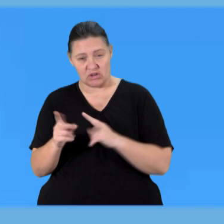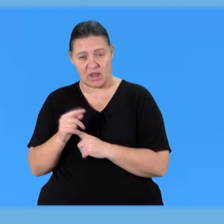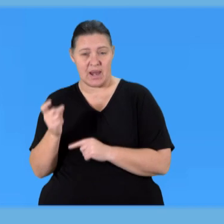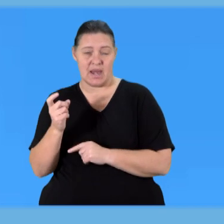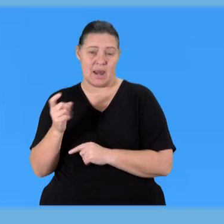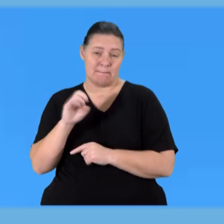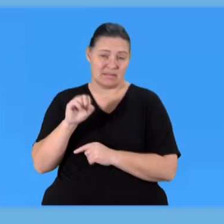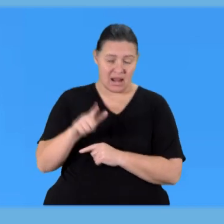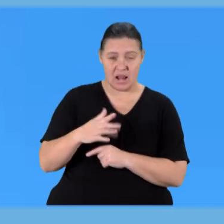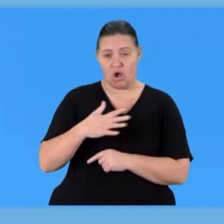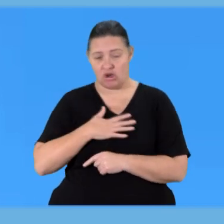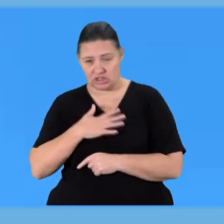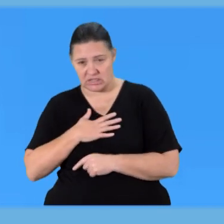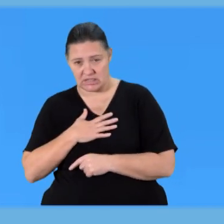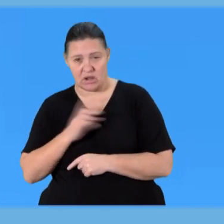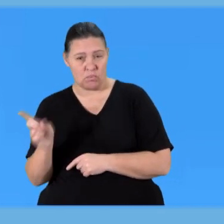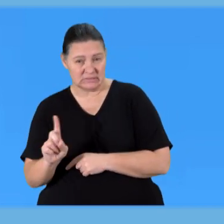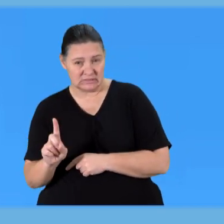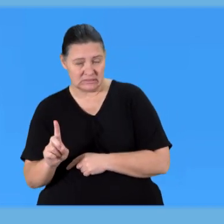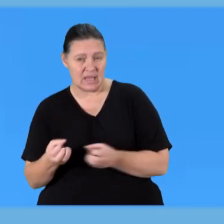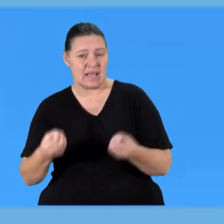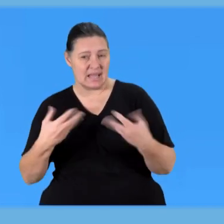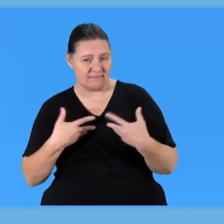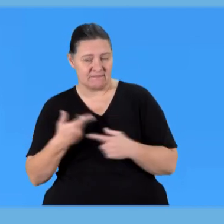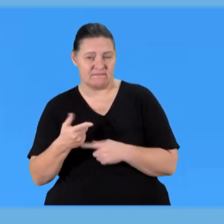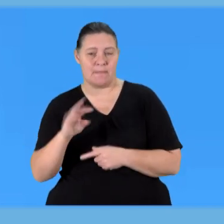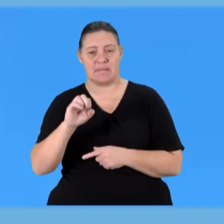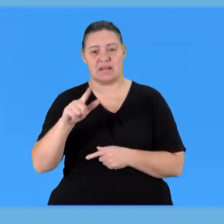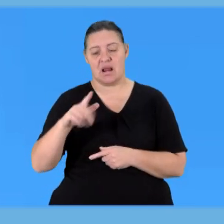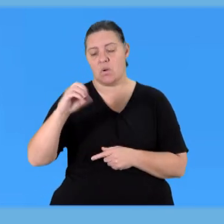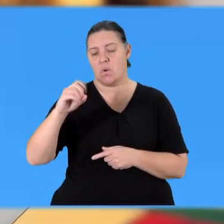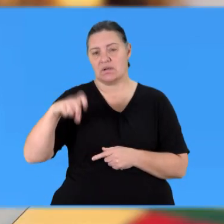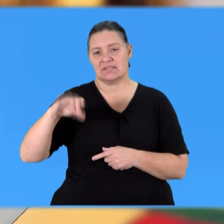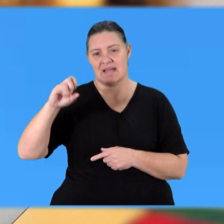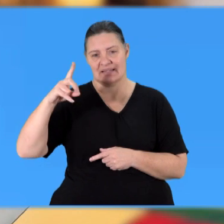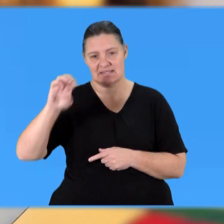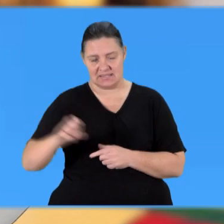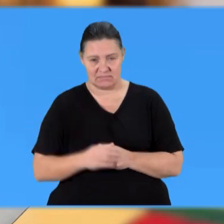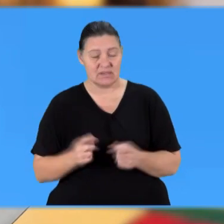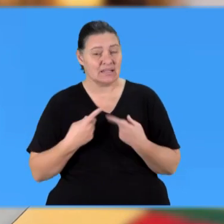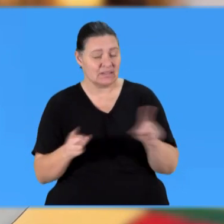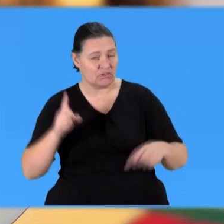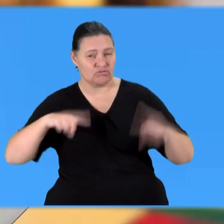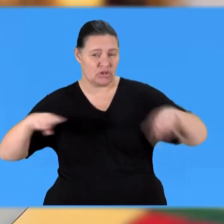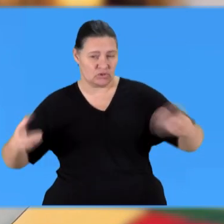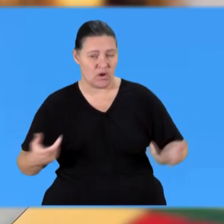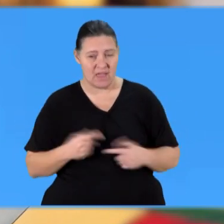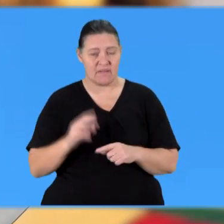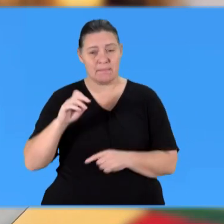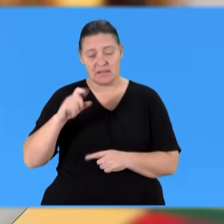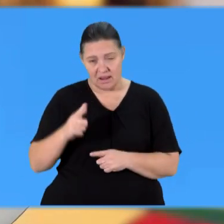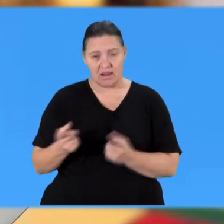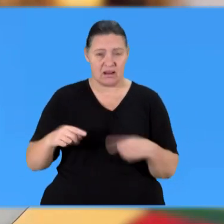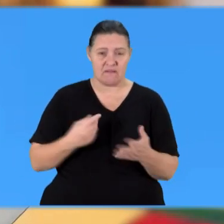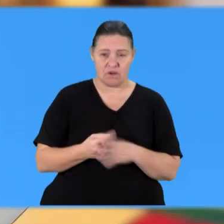a metal and oxygen is going to give us our metal oxide. There is a difference in ratio when the